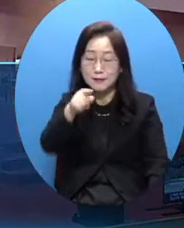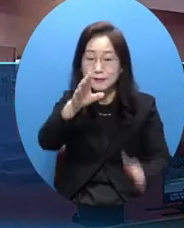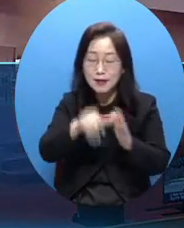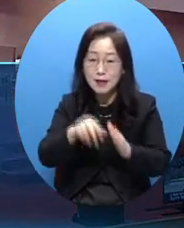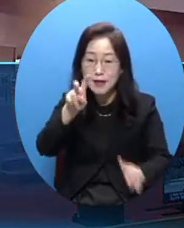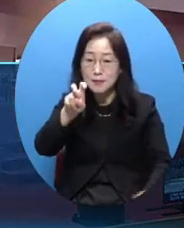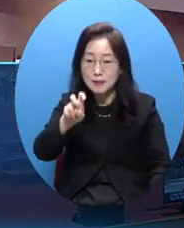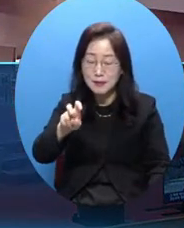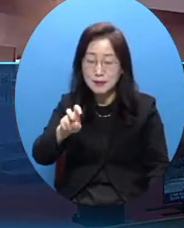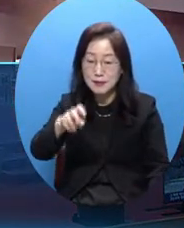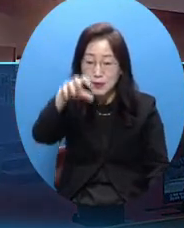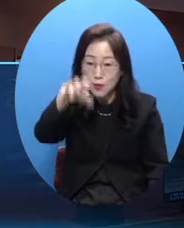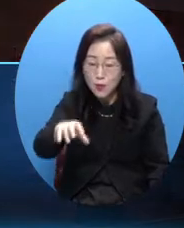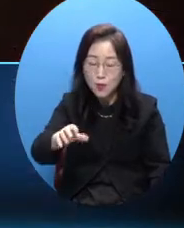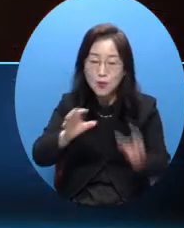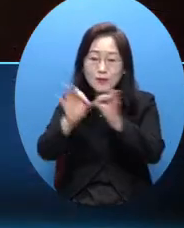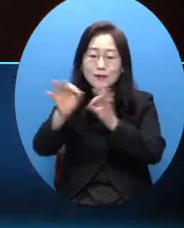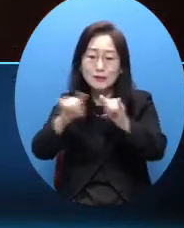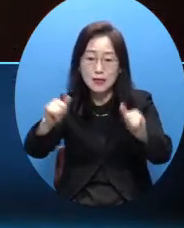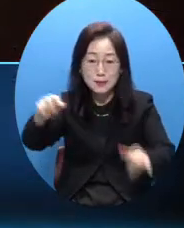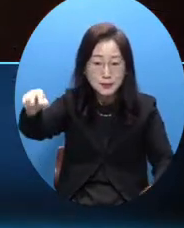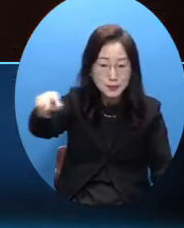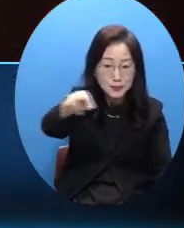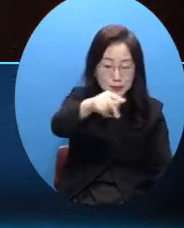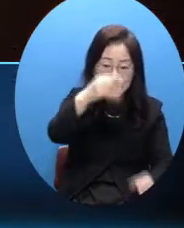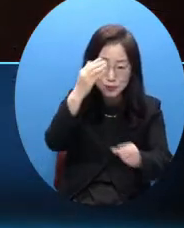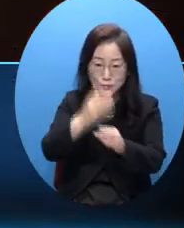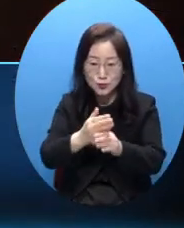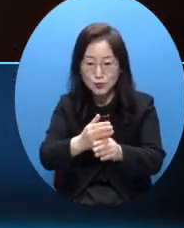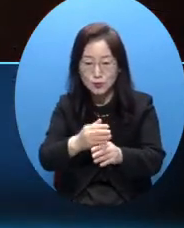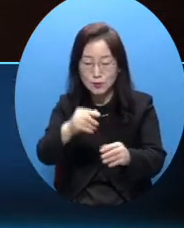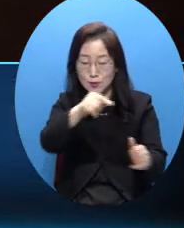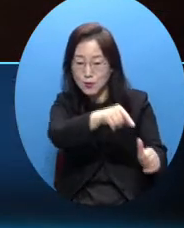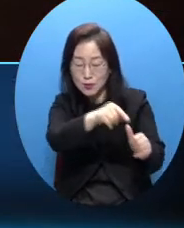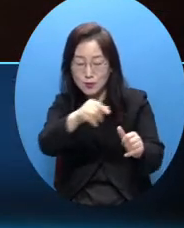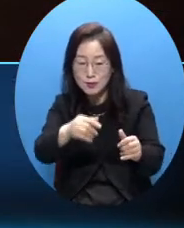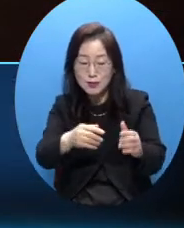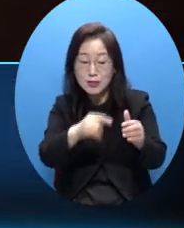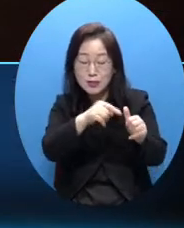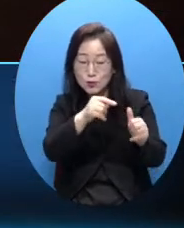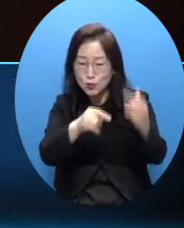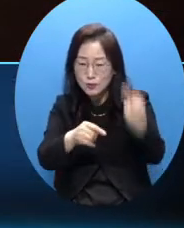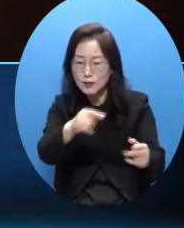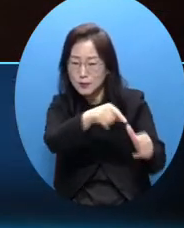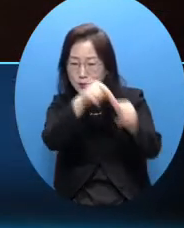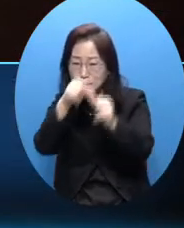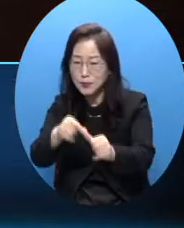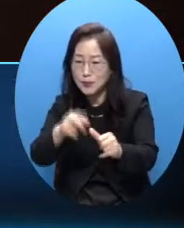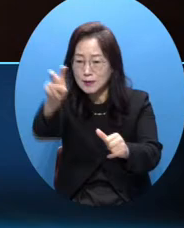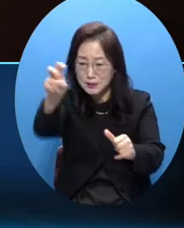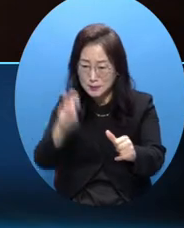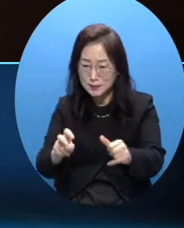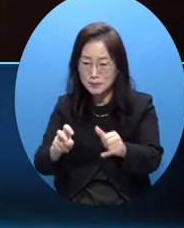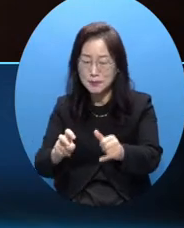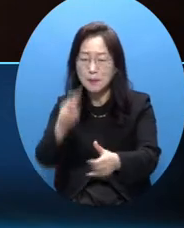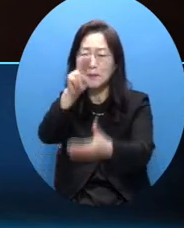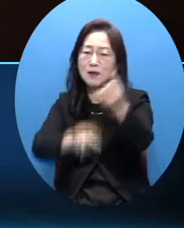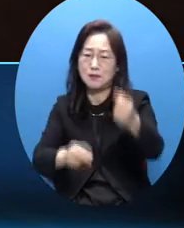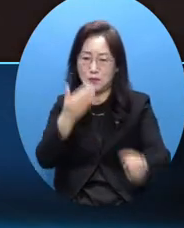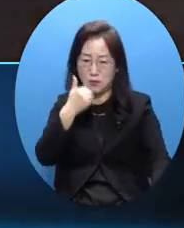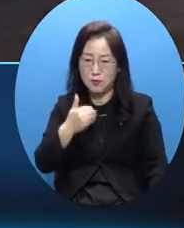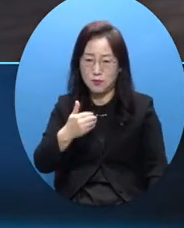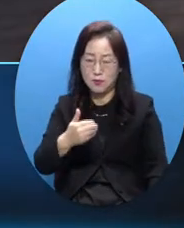a slave Genesis 37 28 says the following so when the media and emergence came by his brothers pulled Joseph